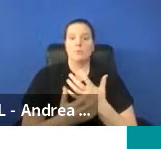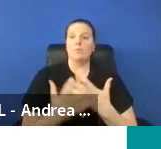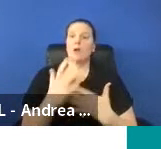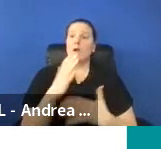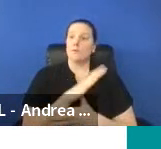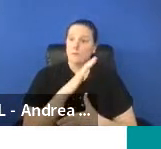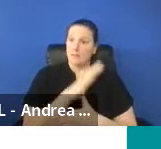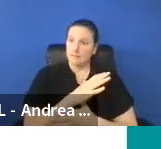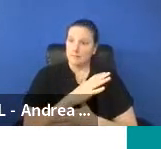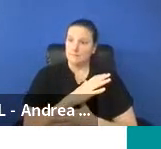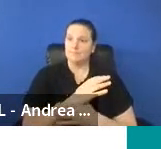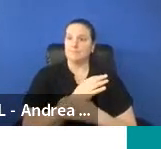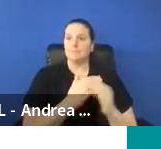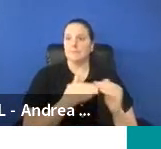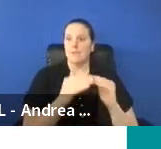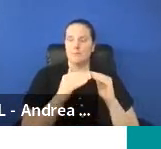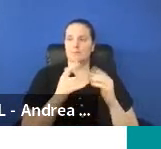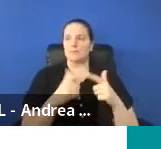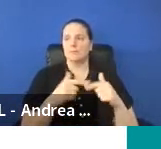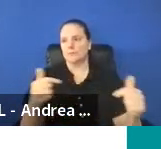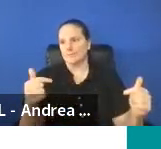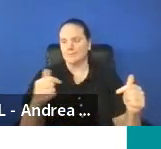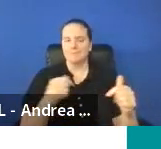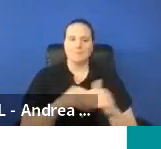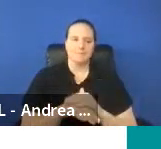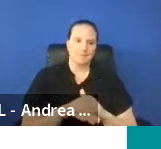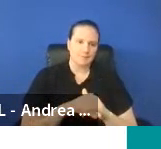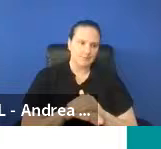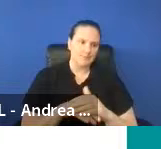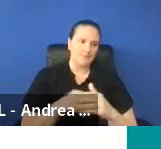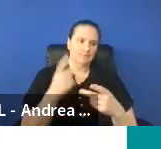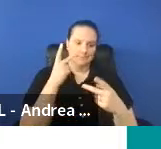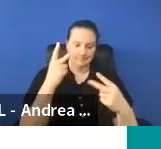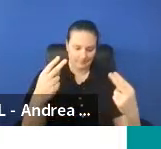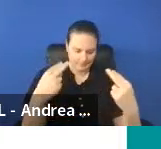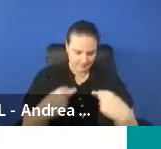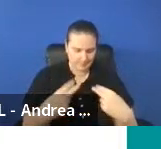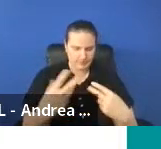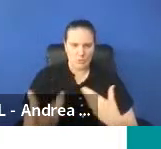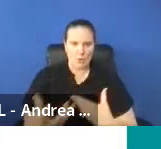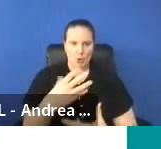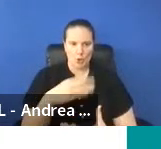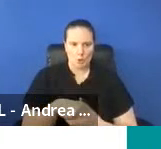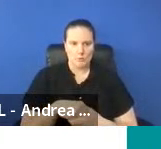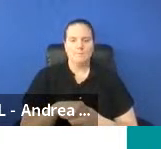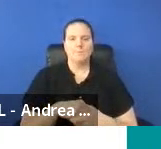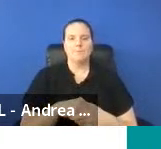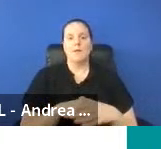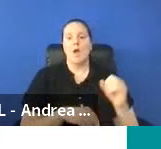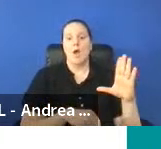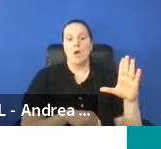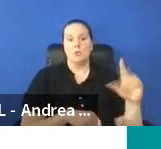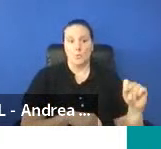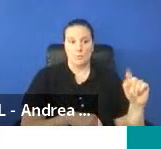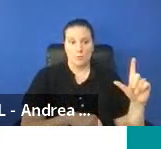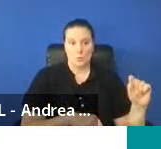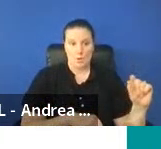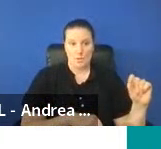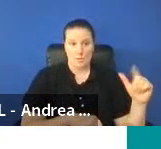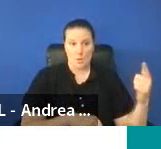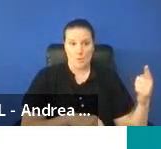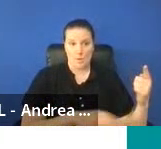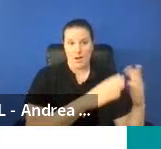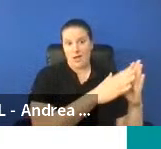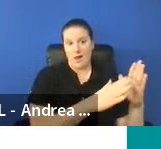prioritizes equity, diversity, accessibility, transparency, and inclusion. From October 2021 and into